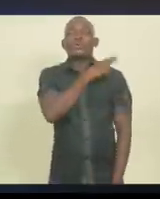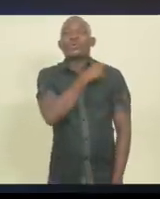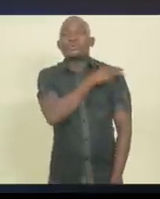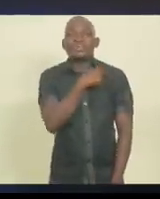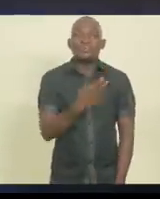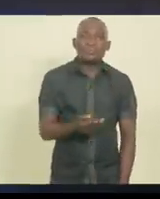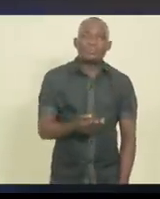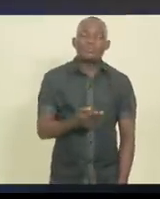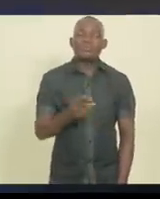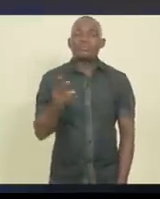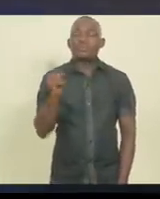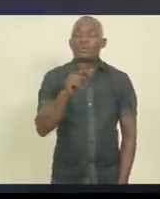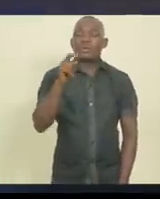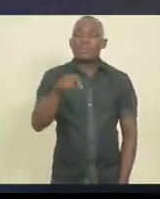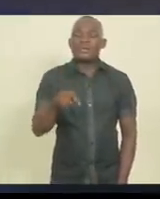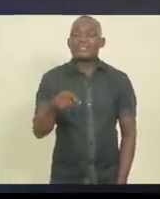But